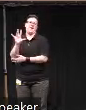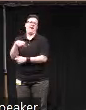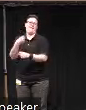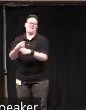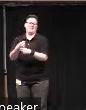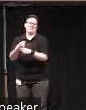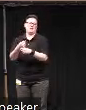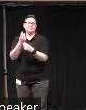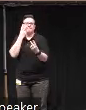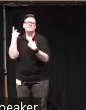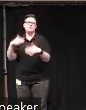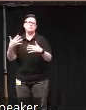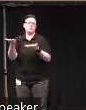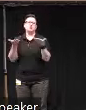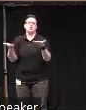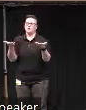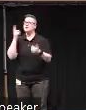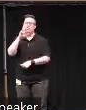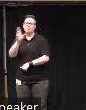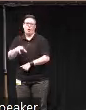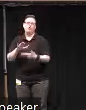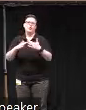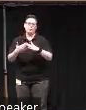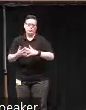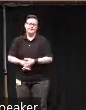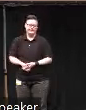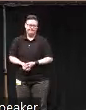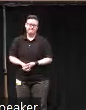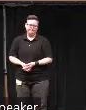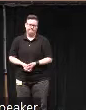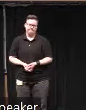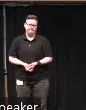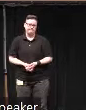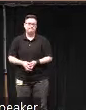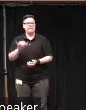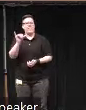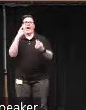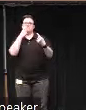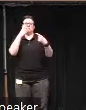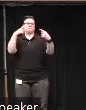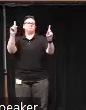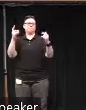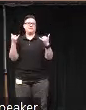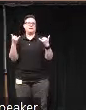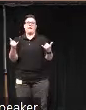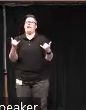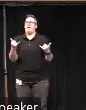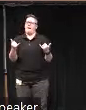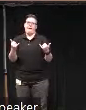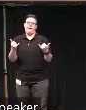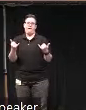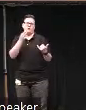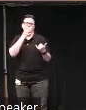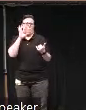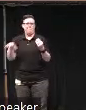years of service to the Rochester community. And that proclamation is now about to be